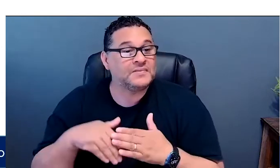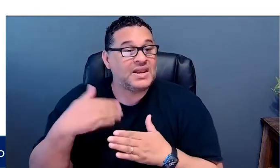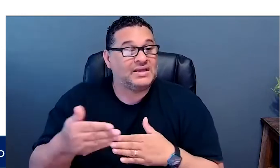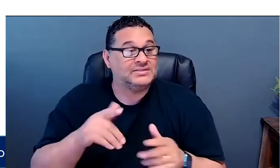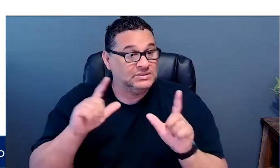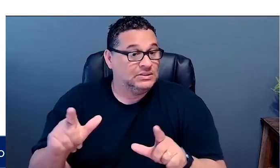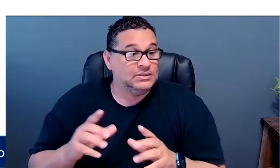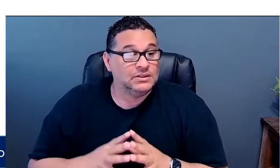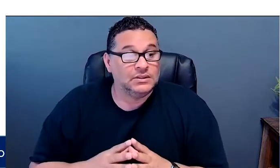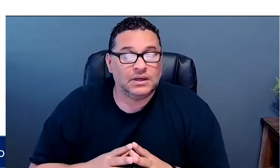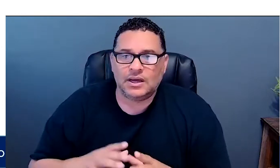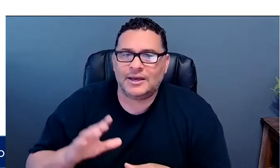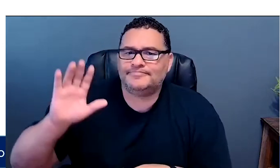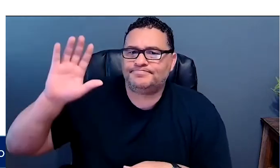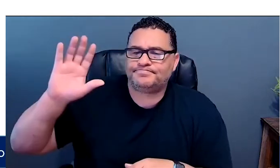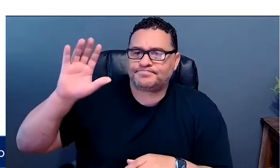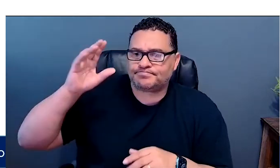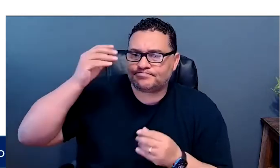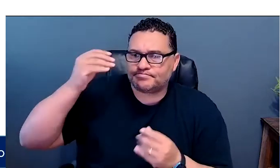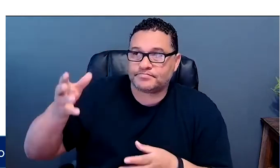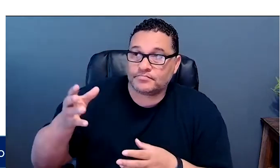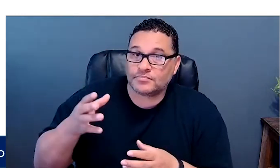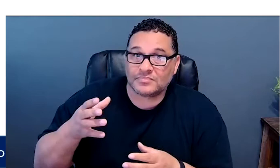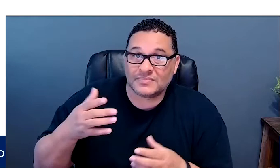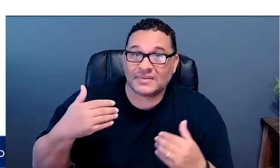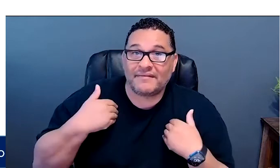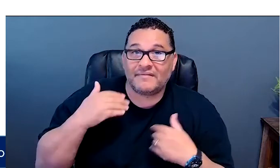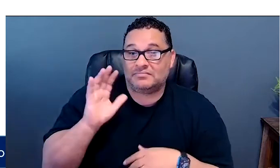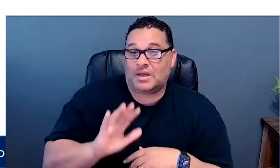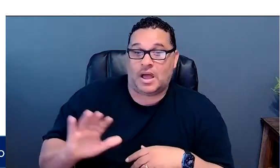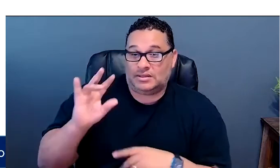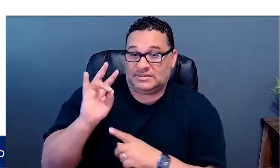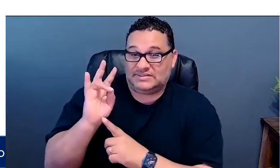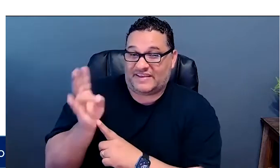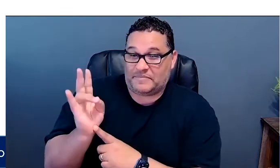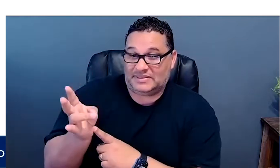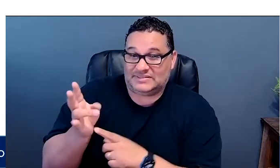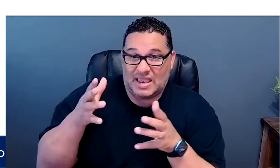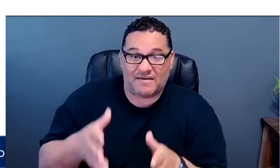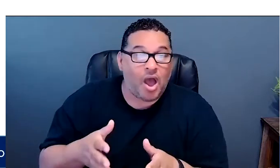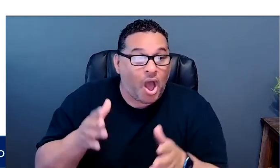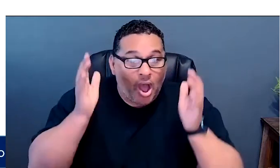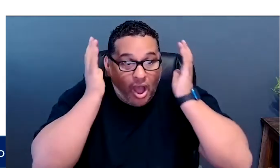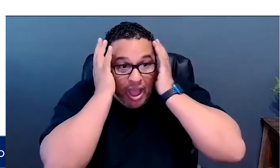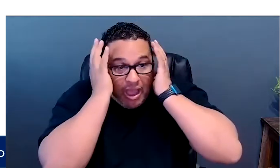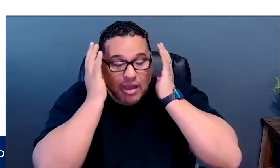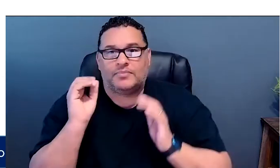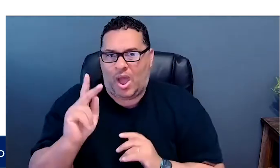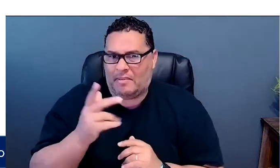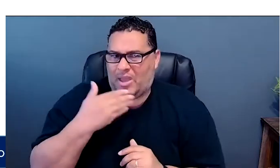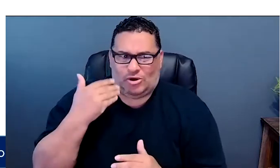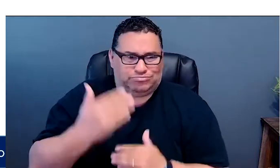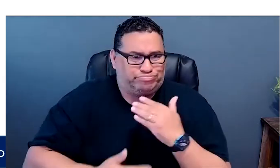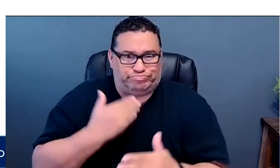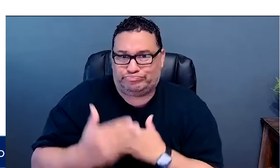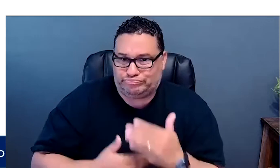And Betty, I'm just going to chime in here and say that we have about 7 minutes left. Oh my, okay, then we Yeah. better motor on down the